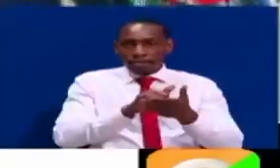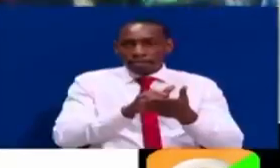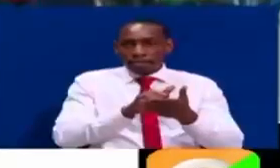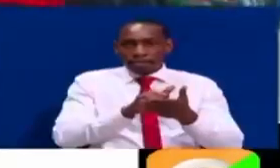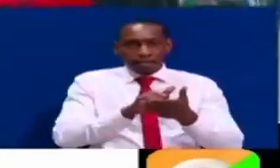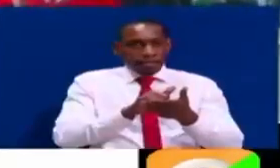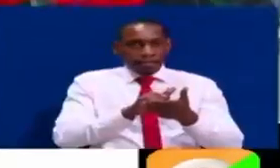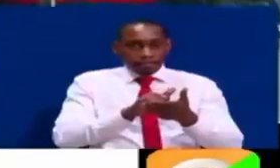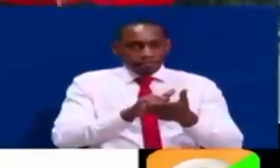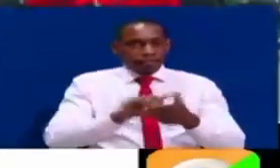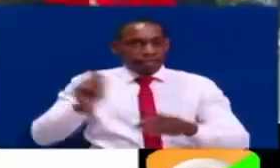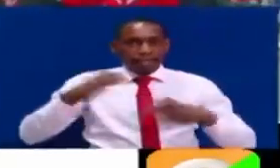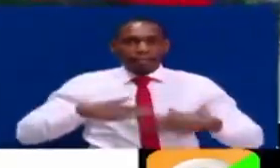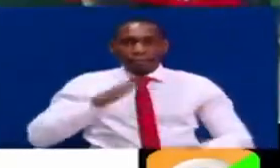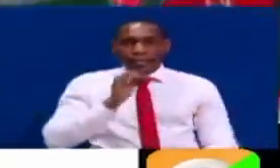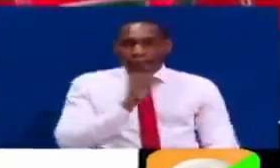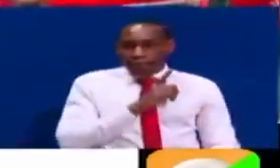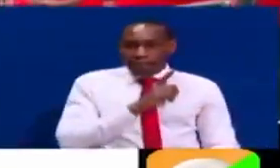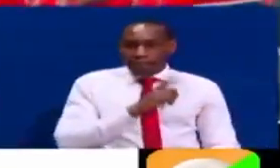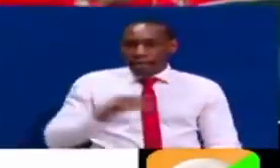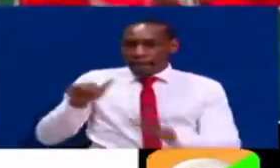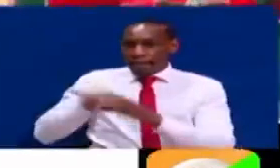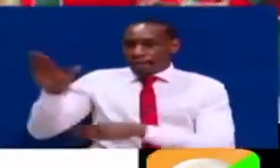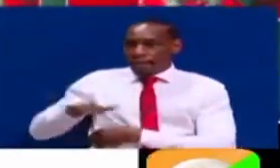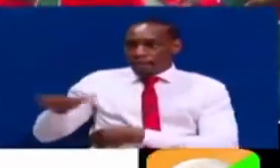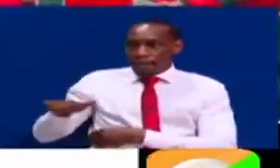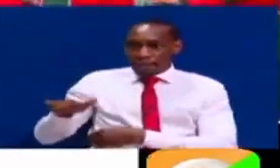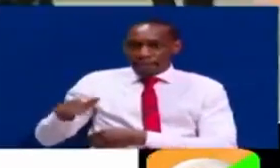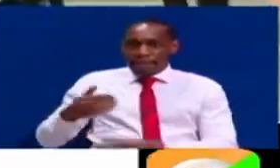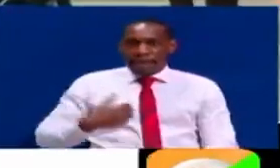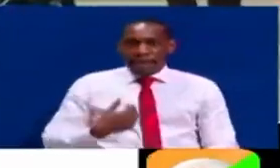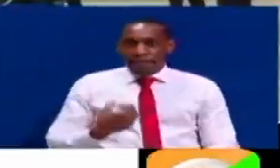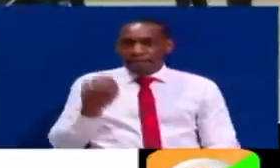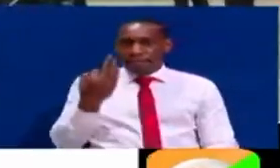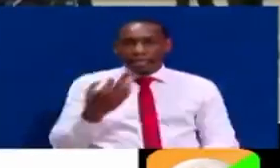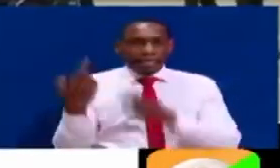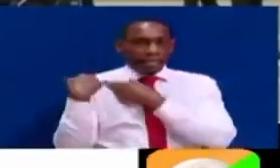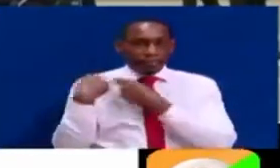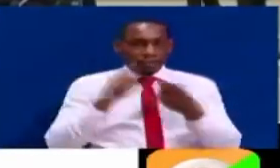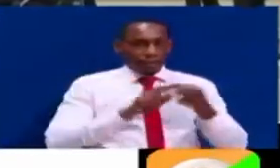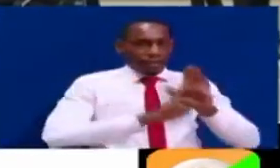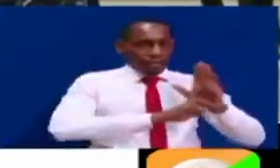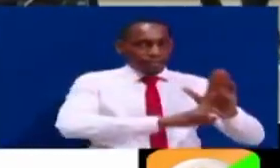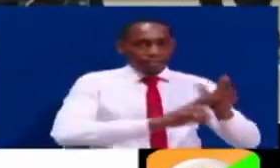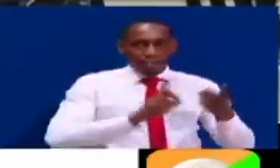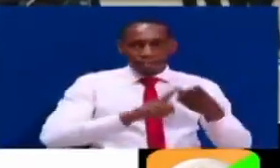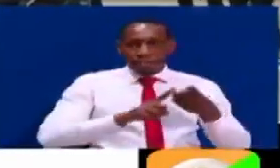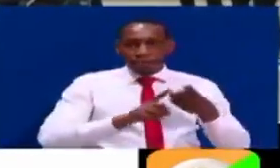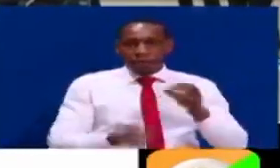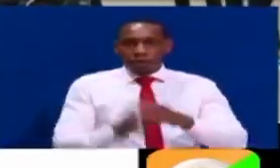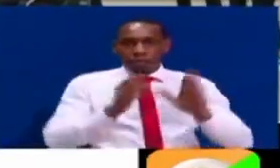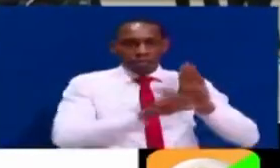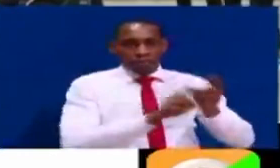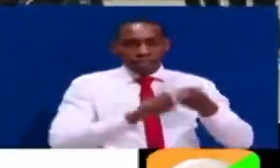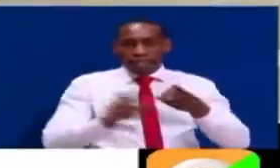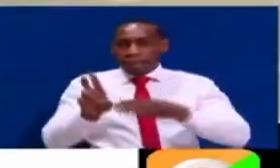Kenyans have lost their lives. Parliamentarians have three cardinal functions: representation, legislation,